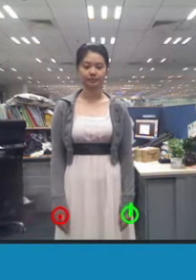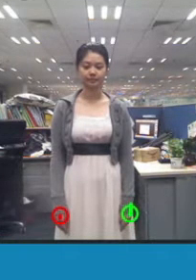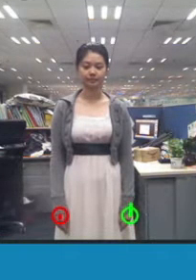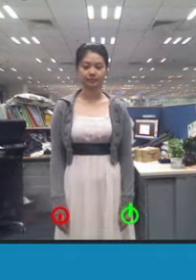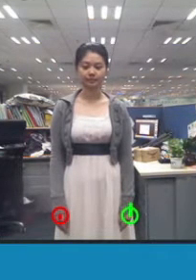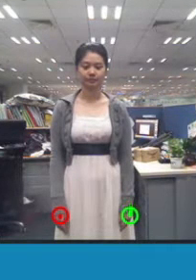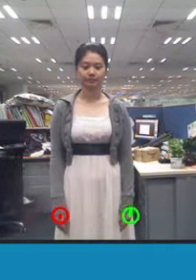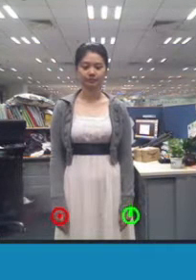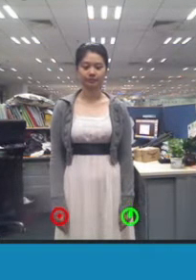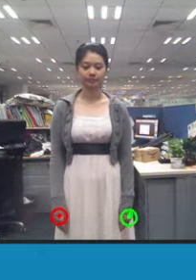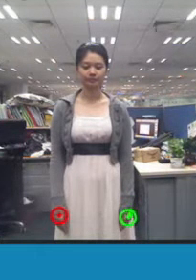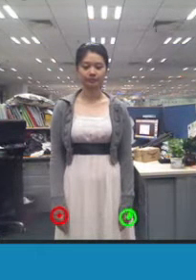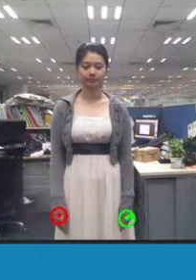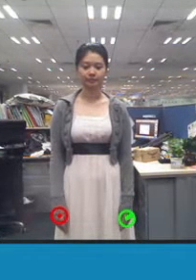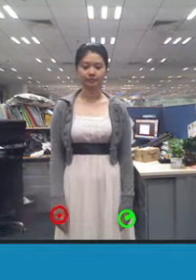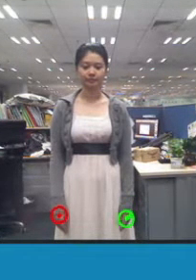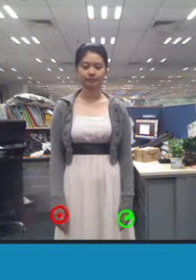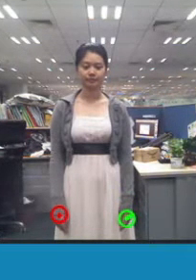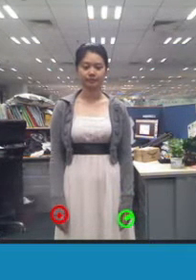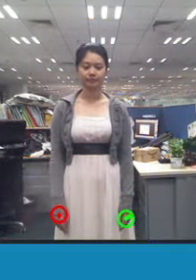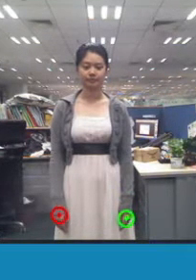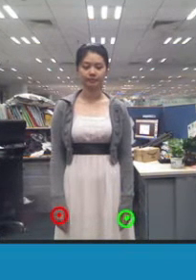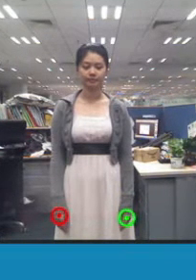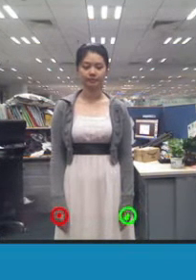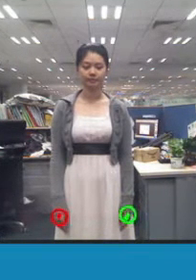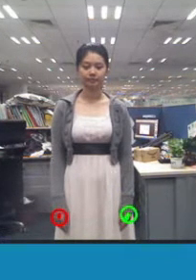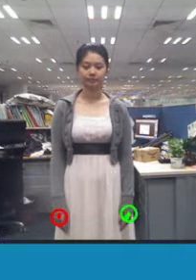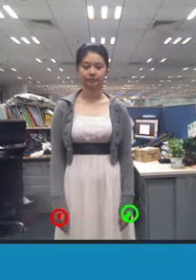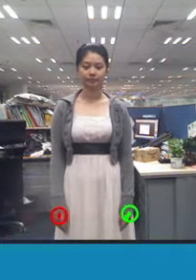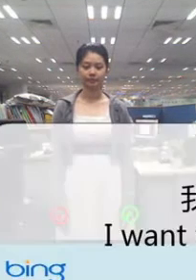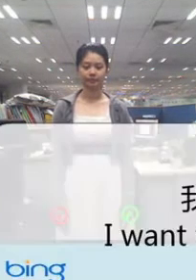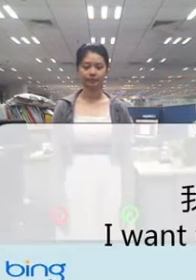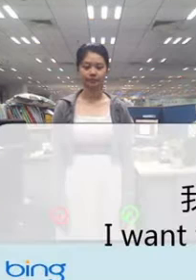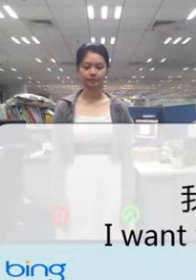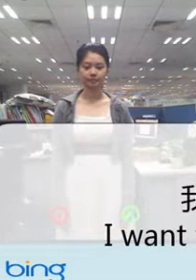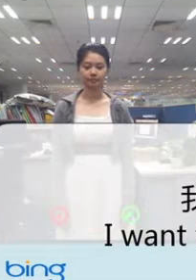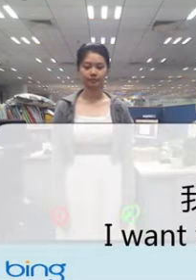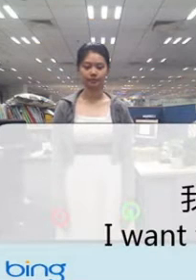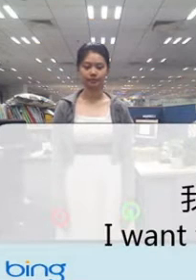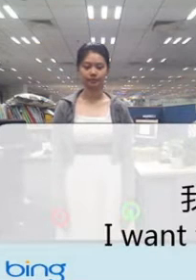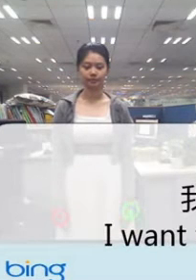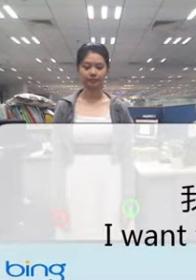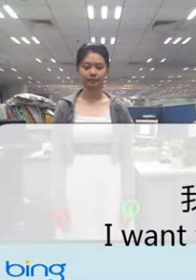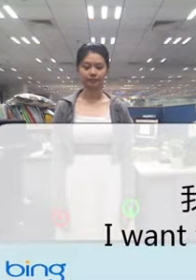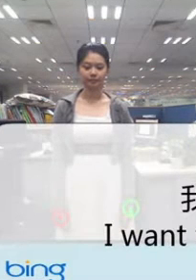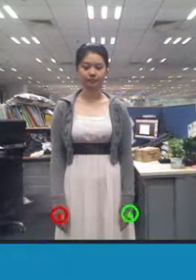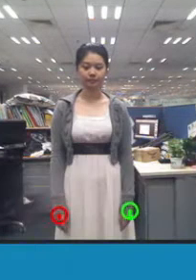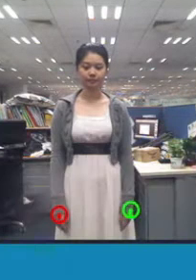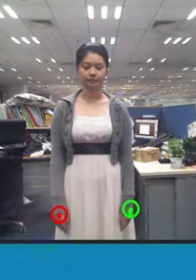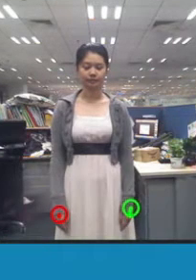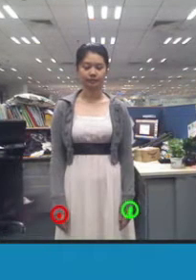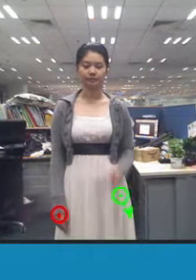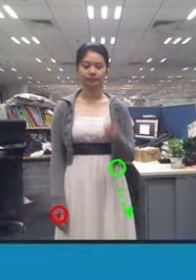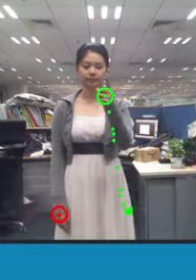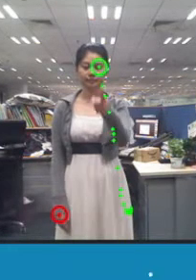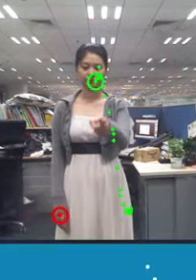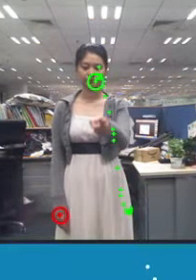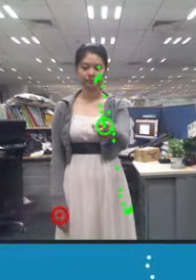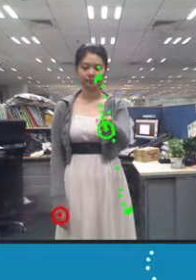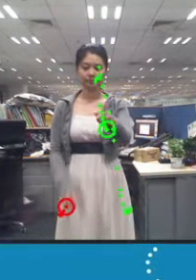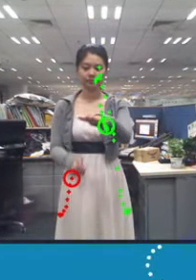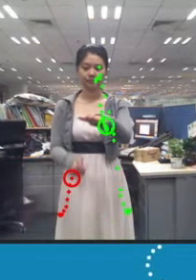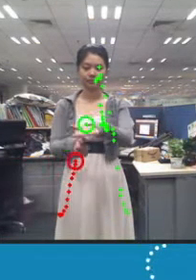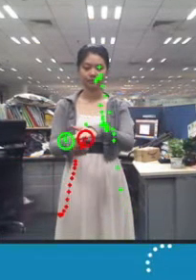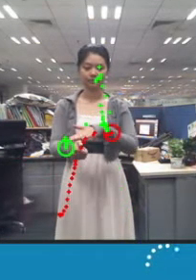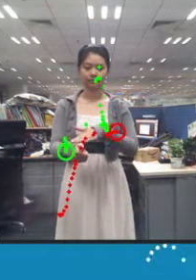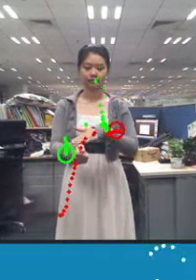hearing person on their behalf. Equally, the system can translate the signs that the deaf person's making and read